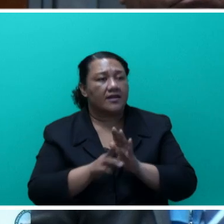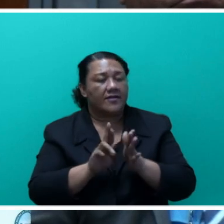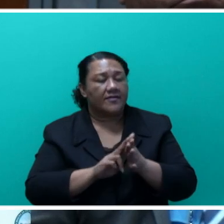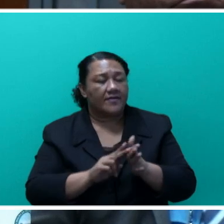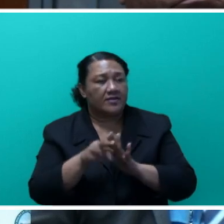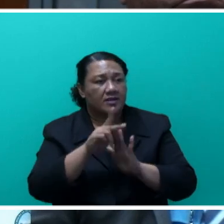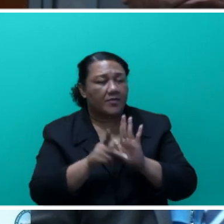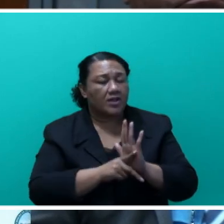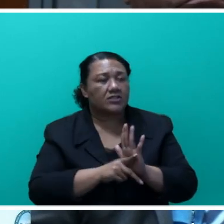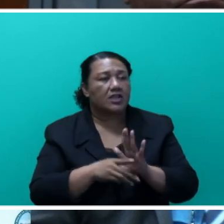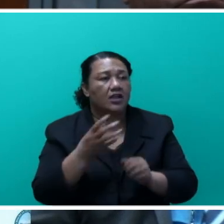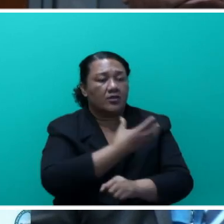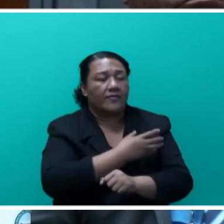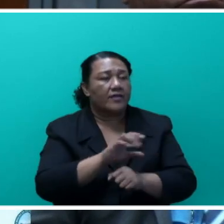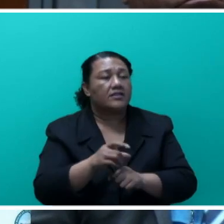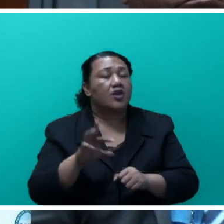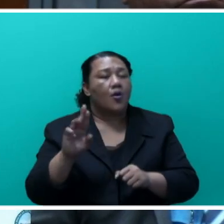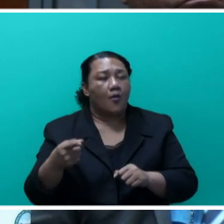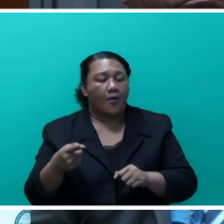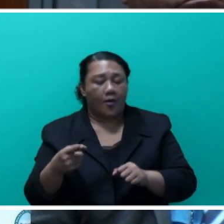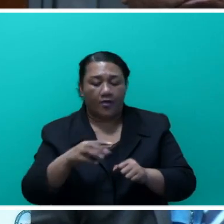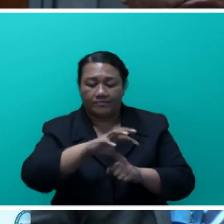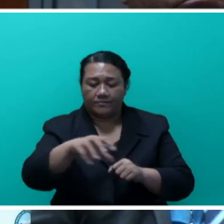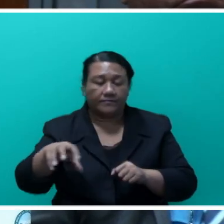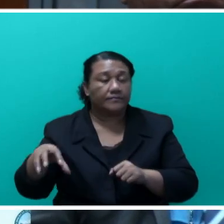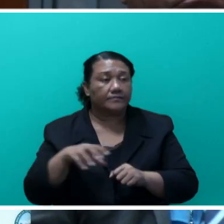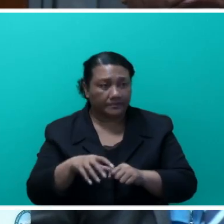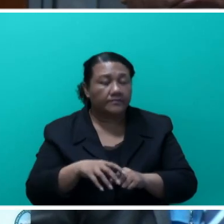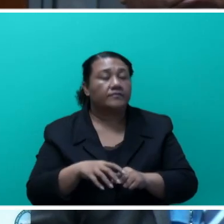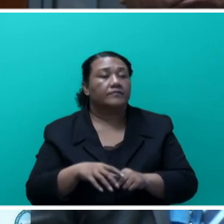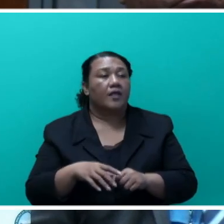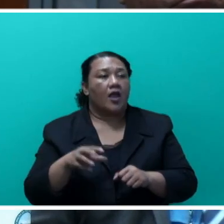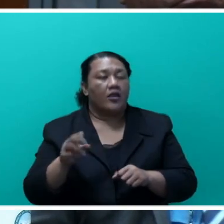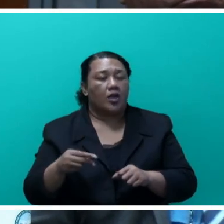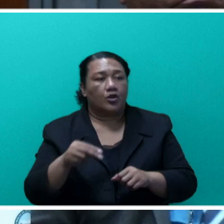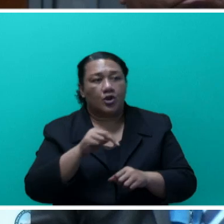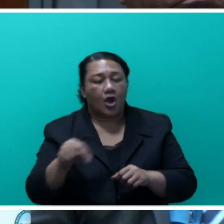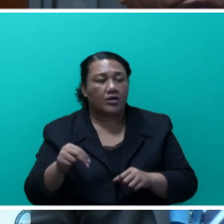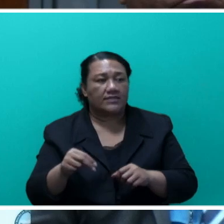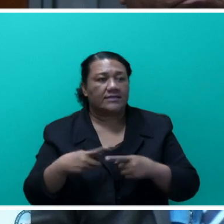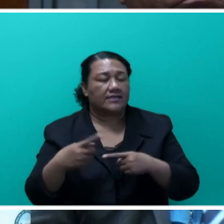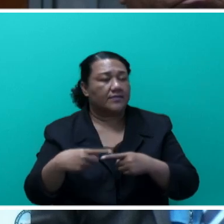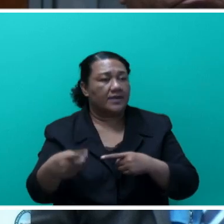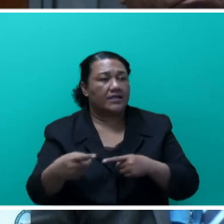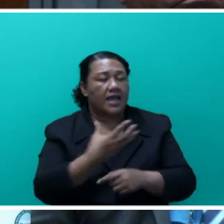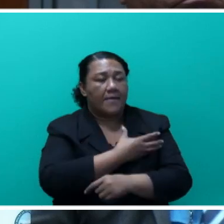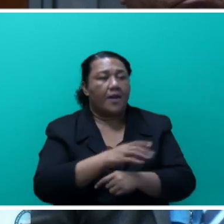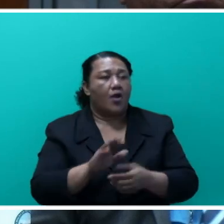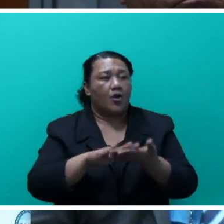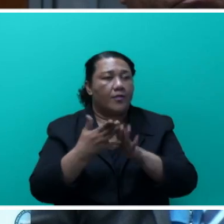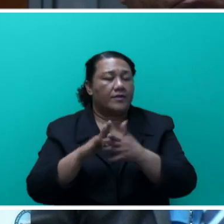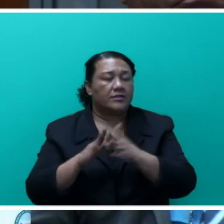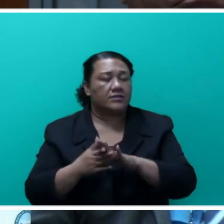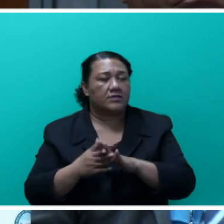to foster a robust housing sector that supports economic stability, empowers communities, and